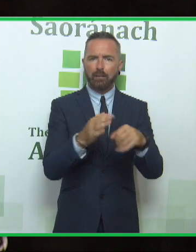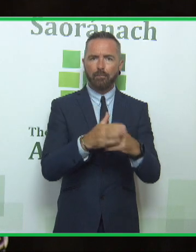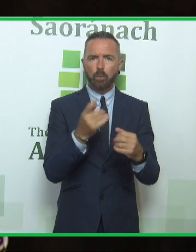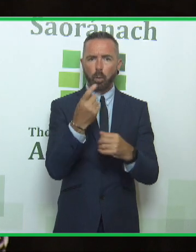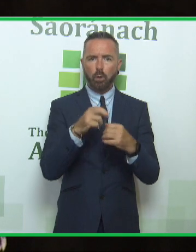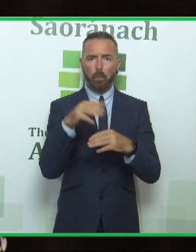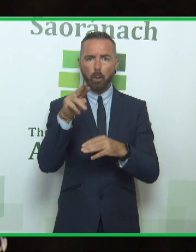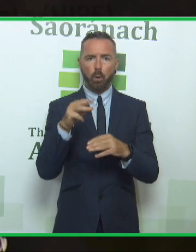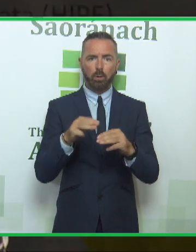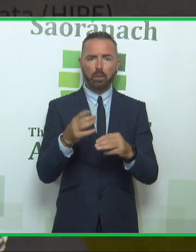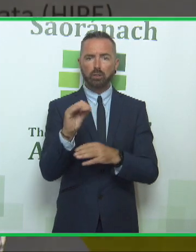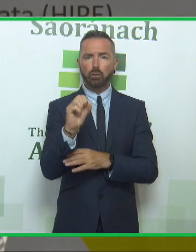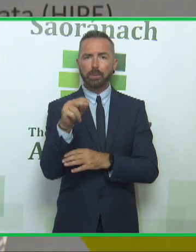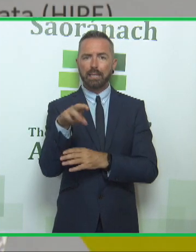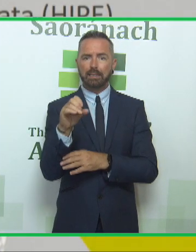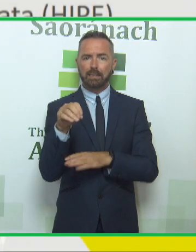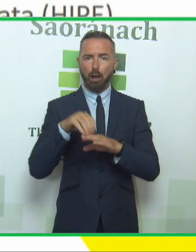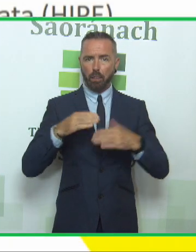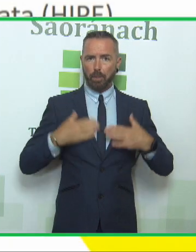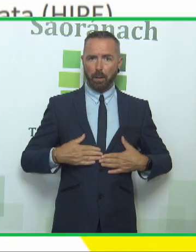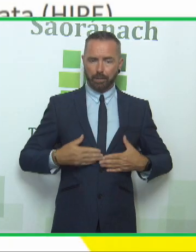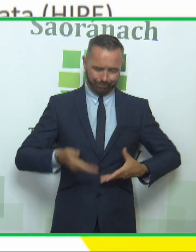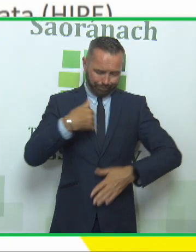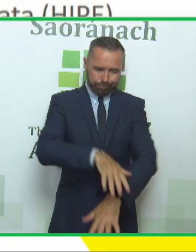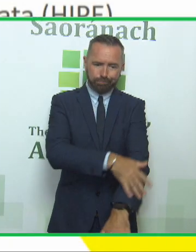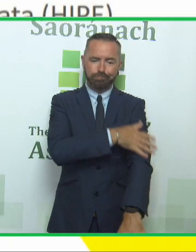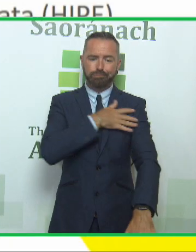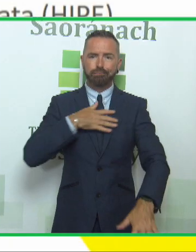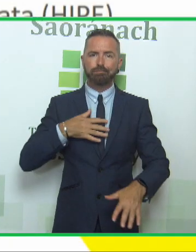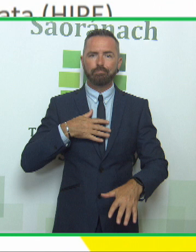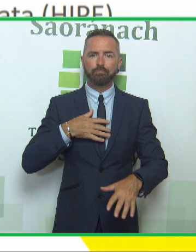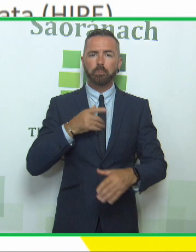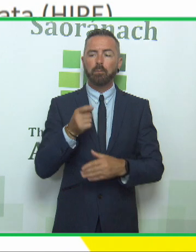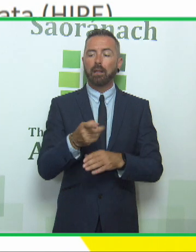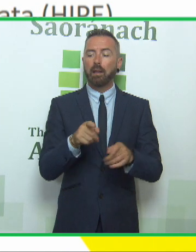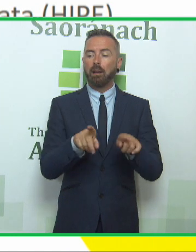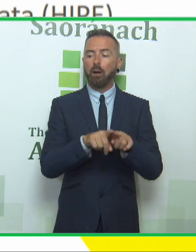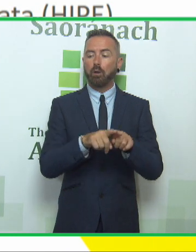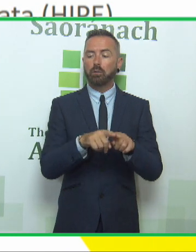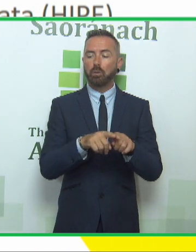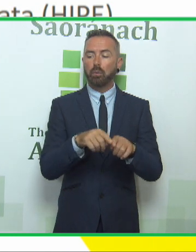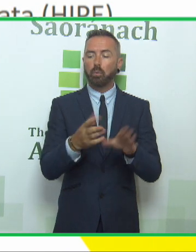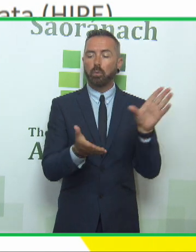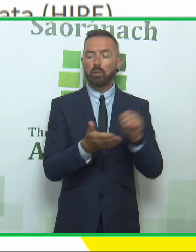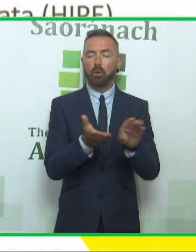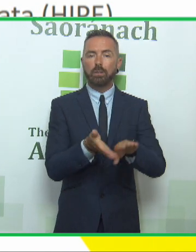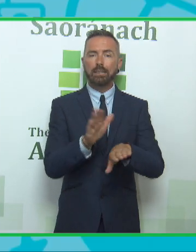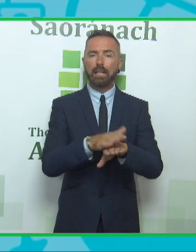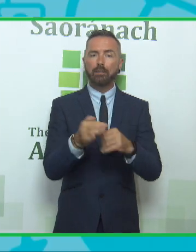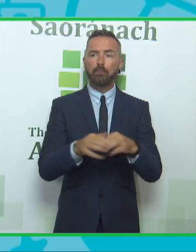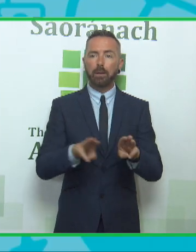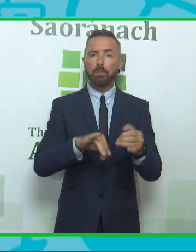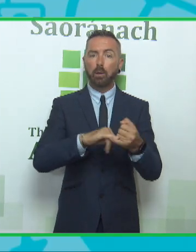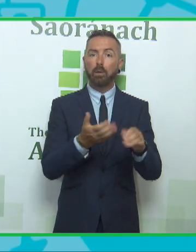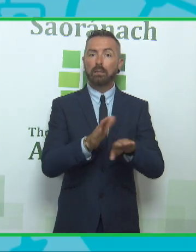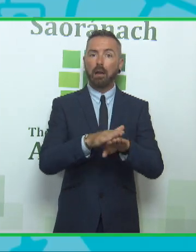call non-poisoning deaths. Now, these are deaths in people who use drugs which are not due to poisonings. But I'm going to focus on